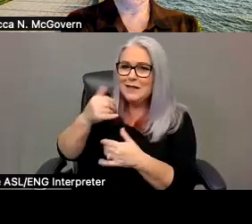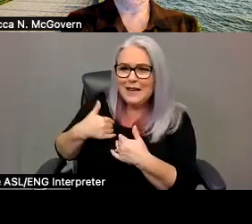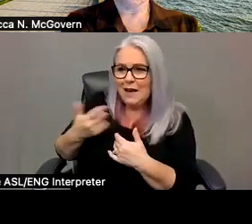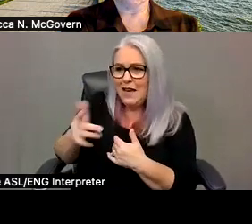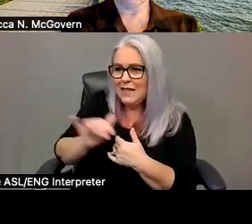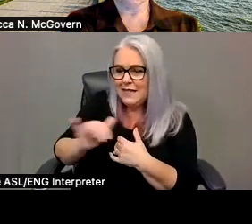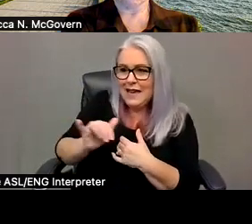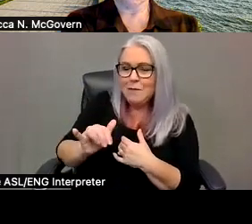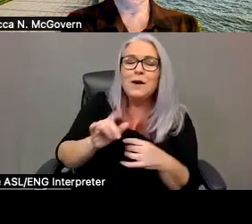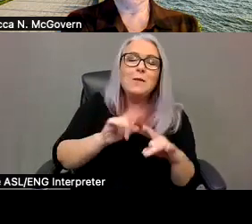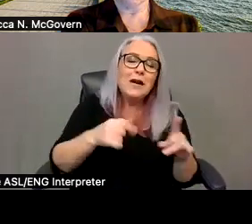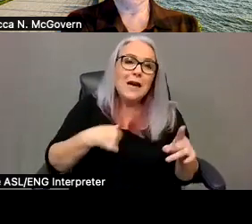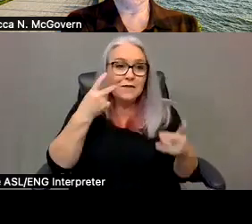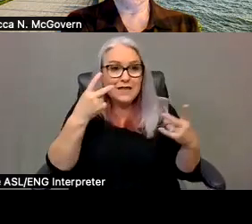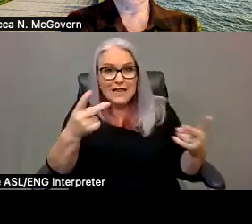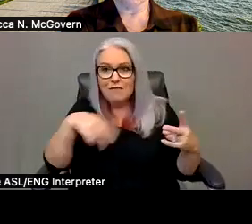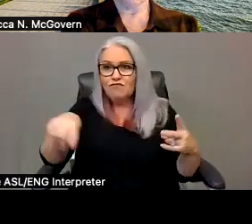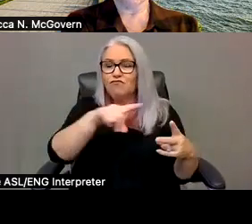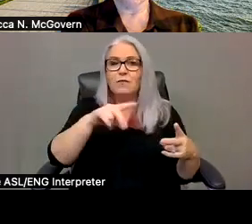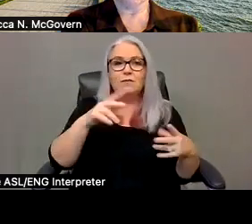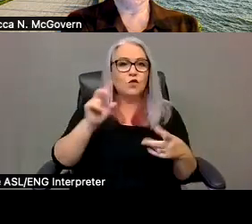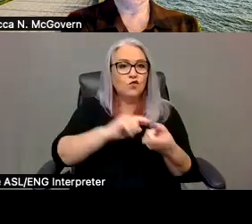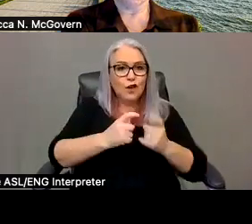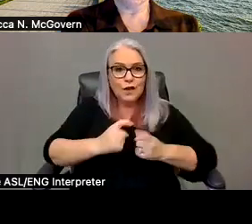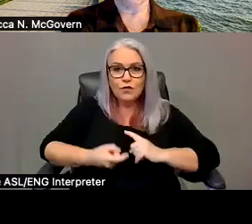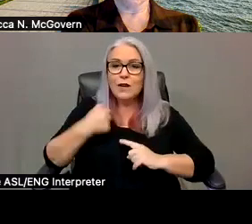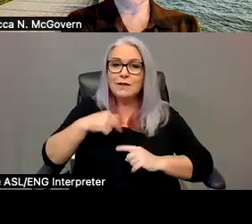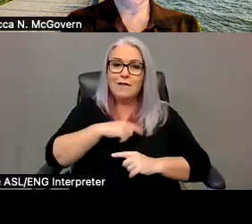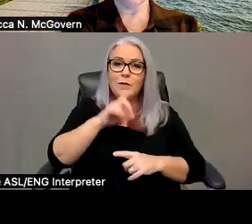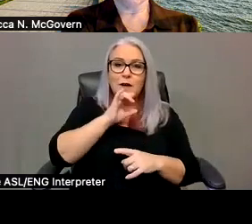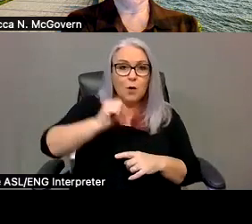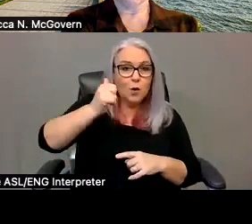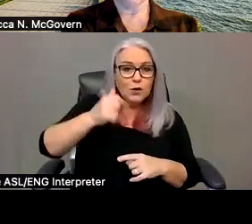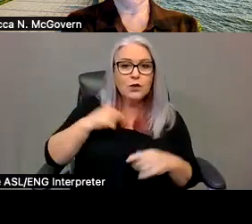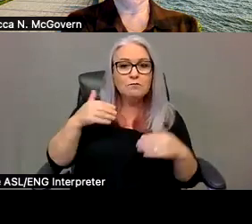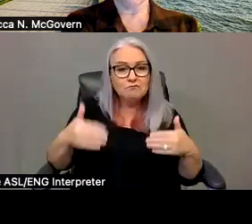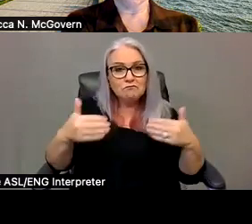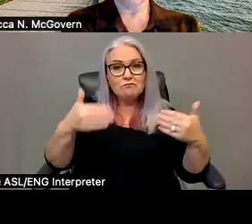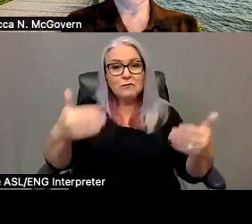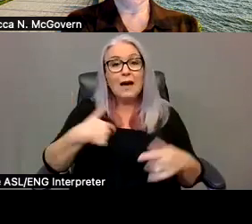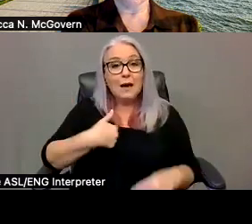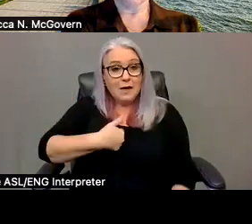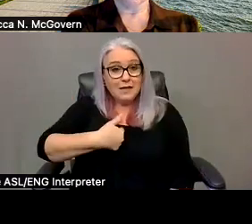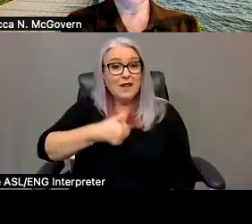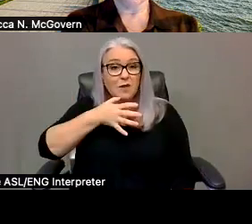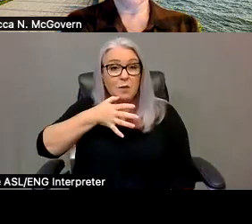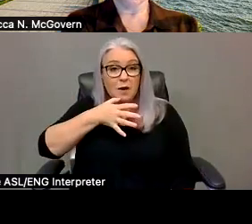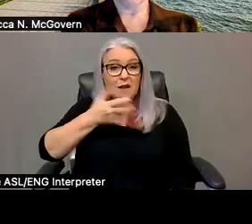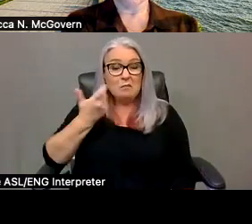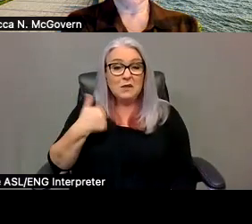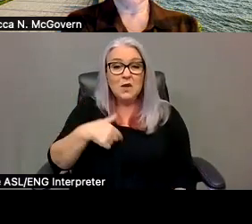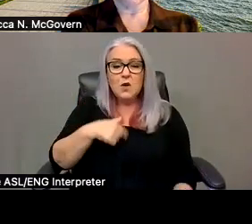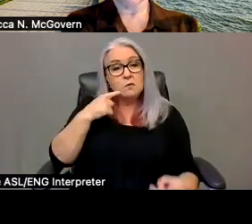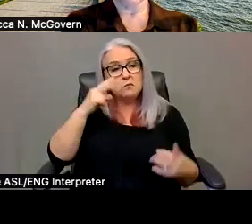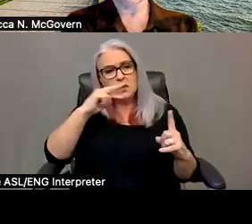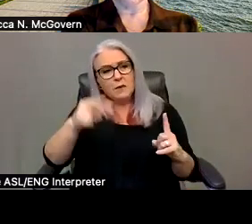but I have seen the village change as I have gotten older in life and as time has gone on. I'm a parent, so I think from the perspective of what I'd